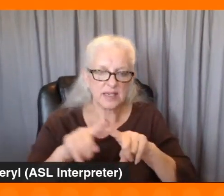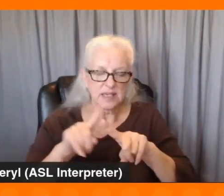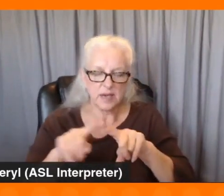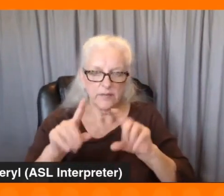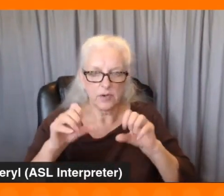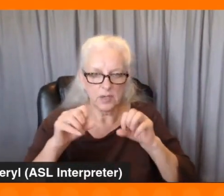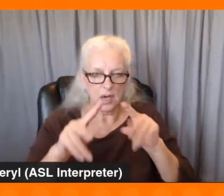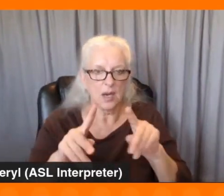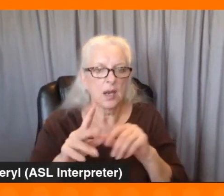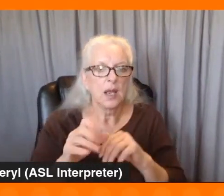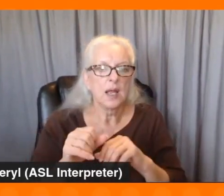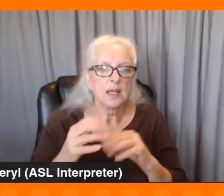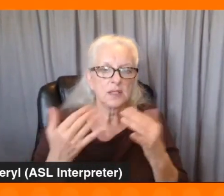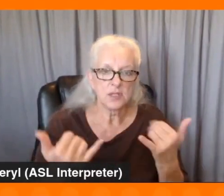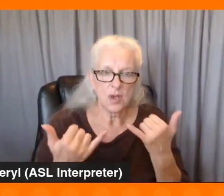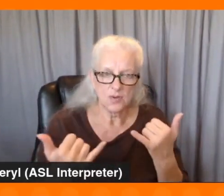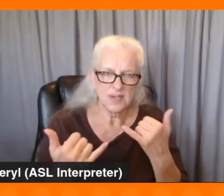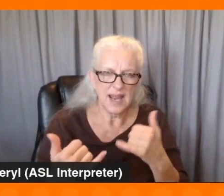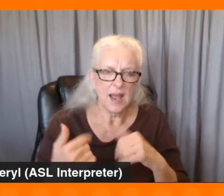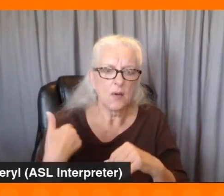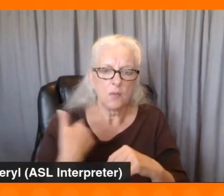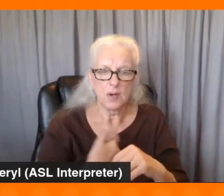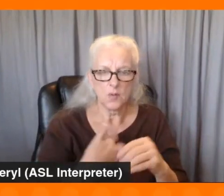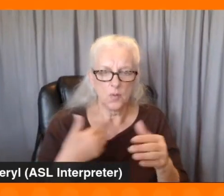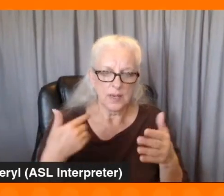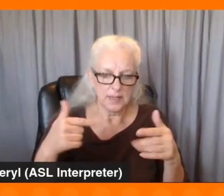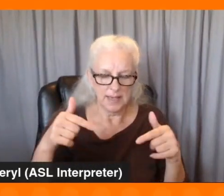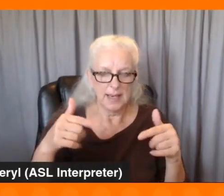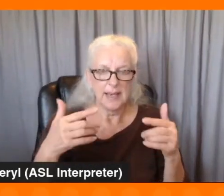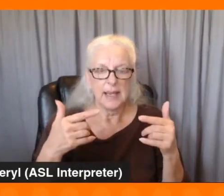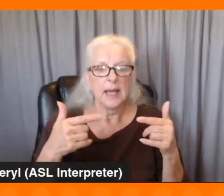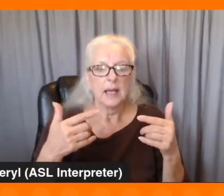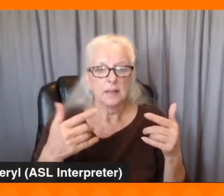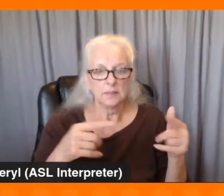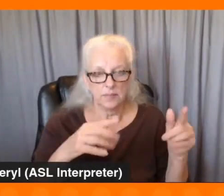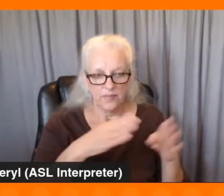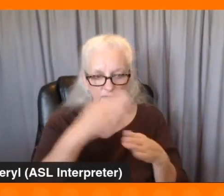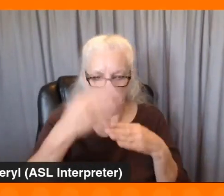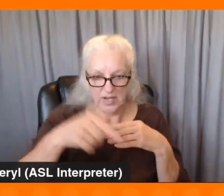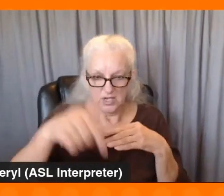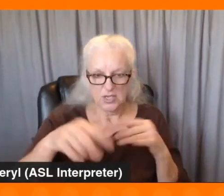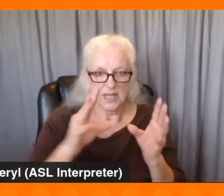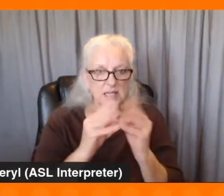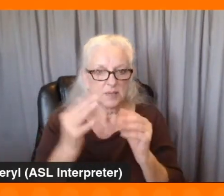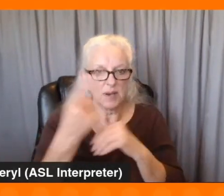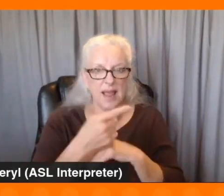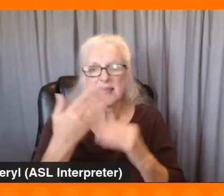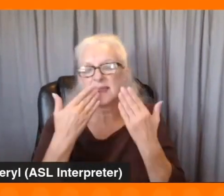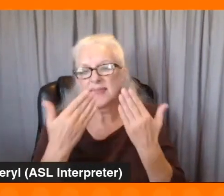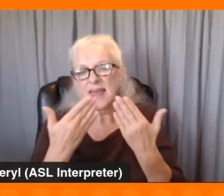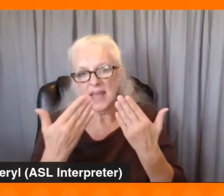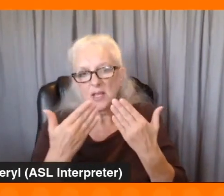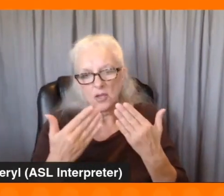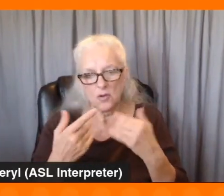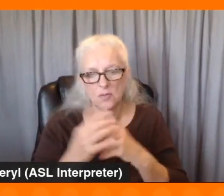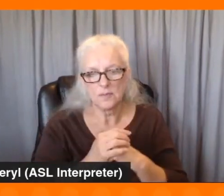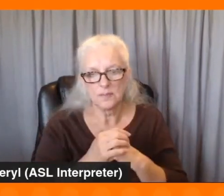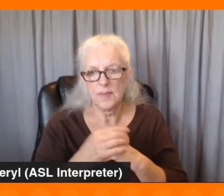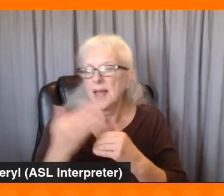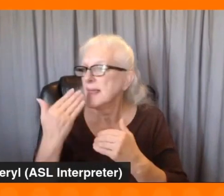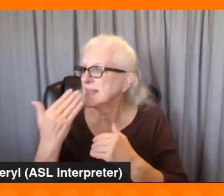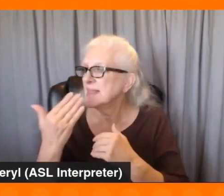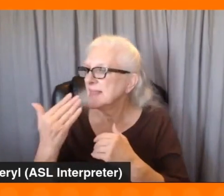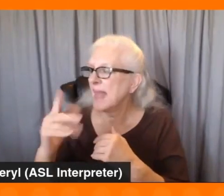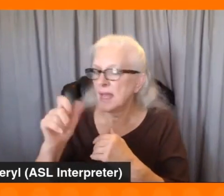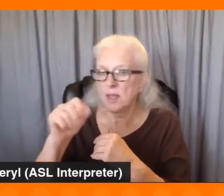time. As we conclude here today, I just want to thank you all for listening and thank Alan for having me here with him today. It's such an honor. Look, we could talk